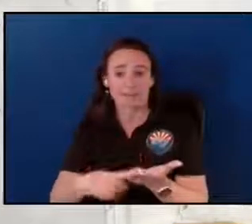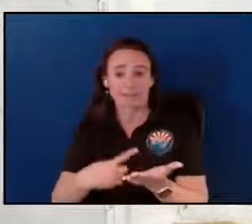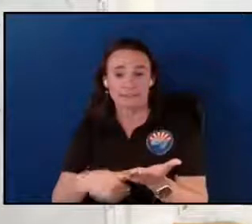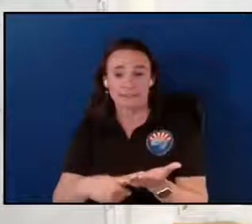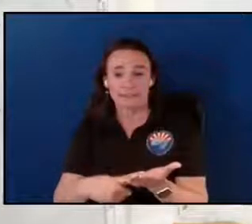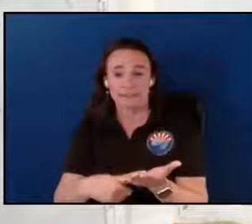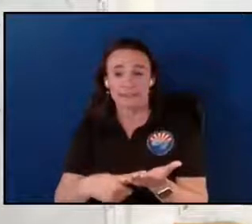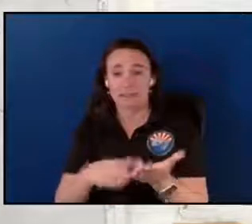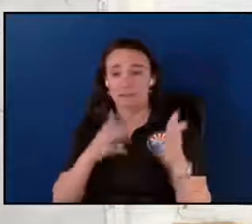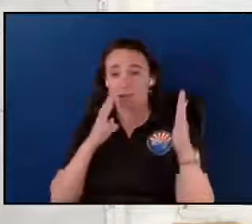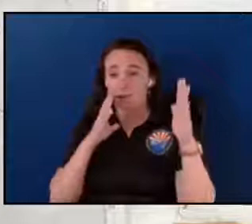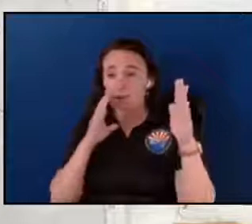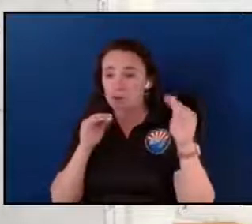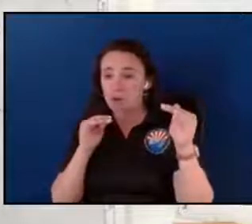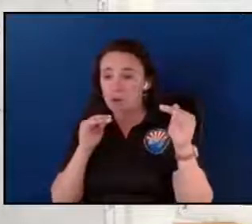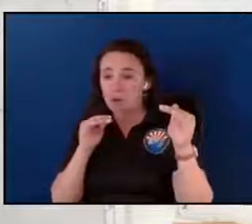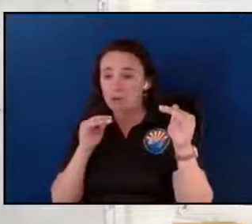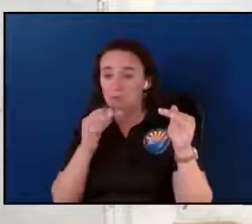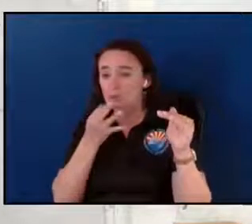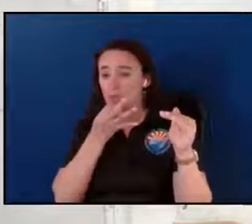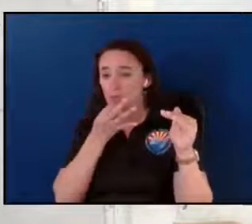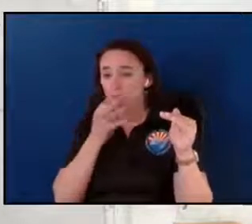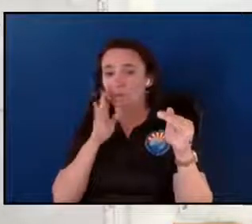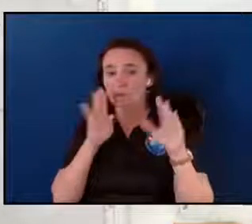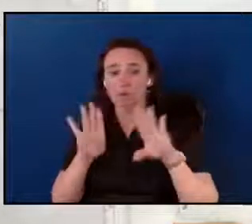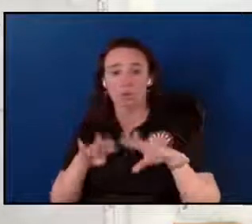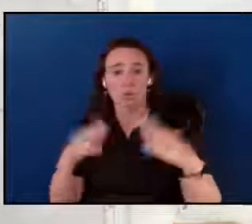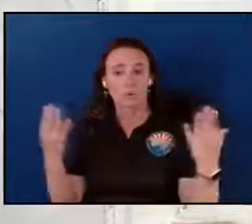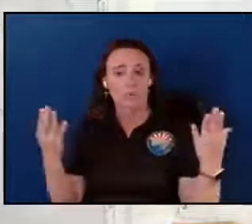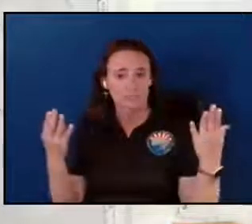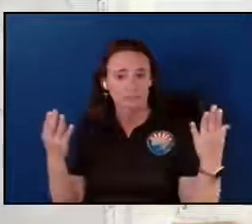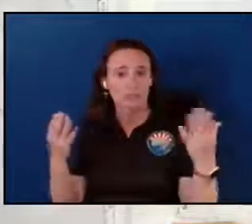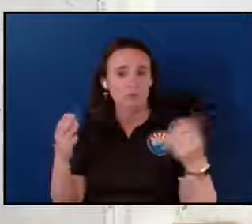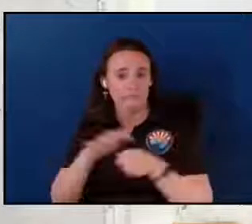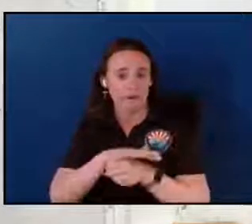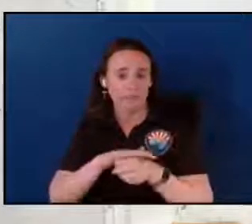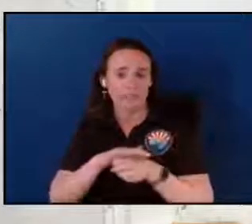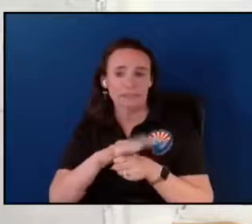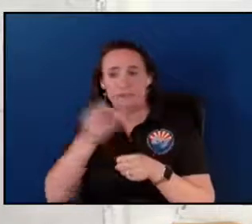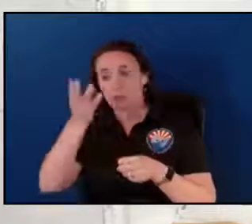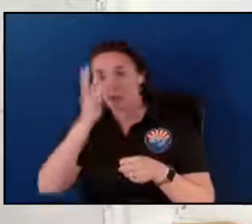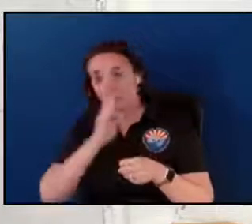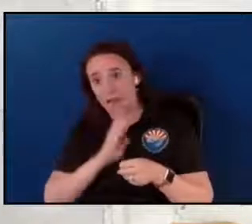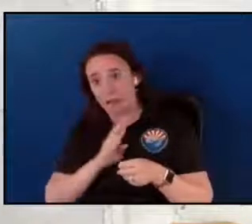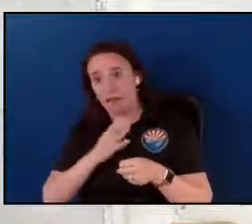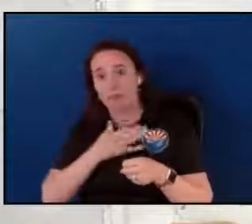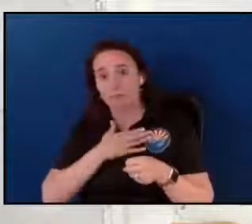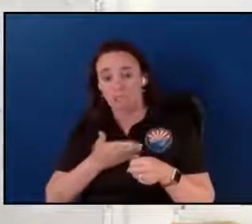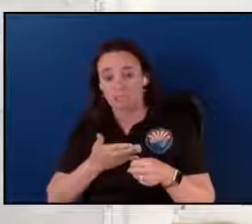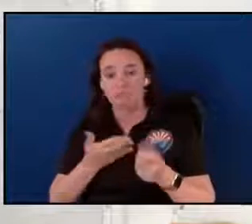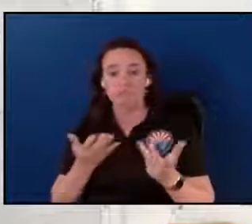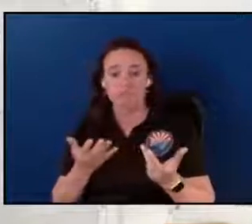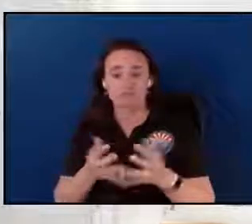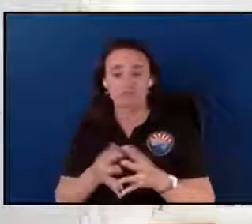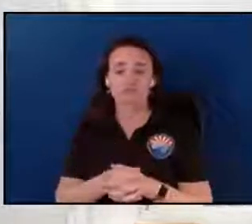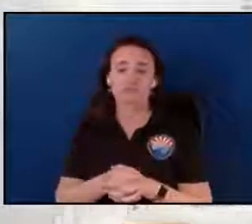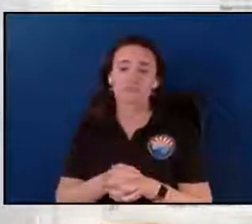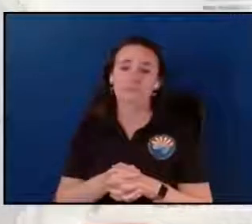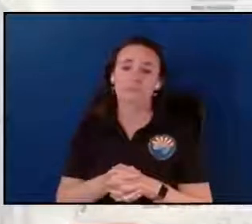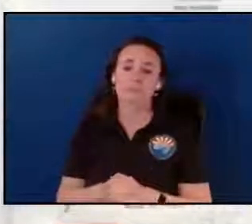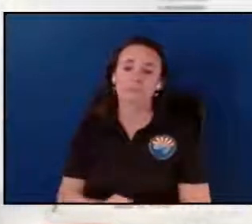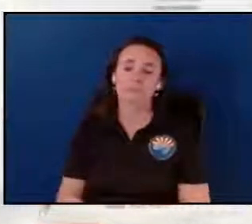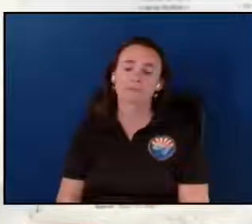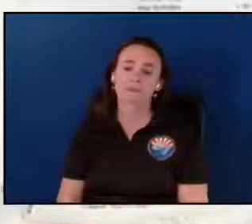hope here shortly and very soon we're going to be opening up those areas, God willing. That being said,